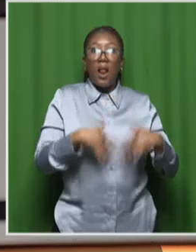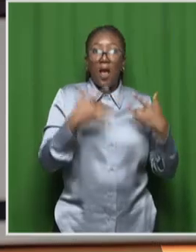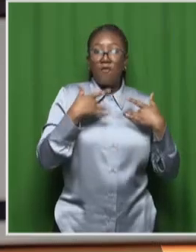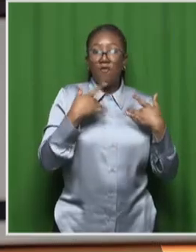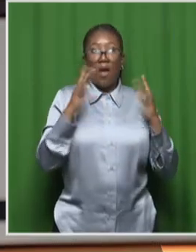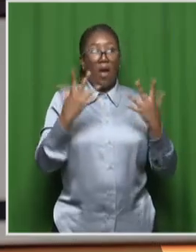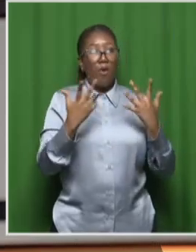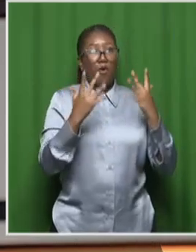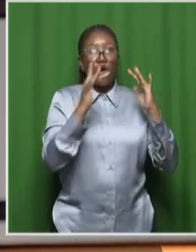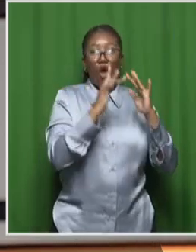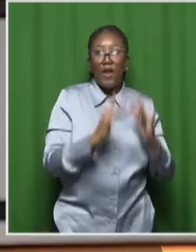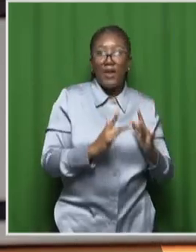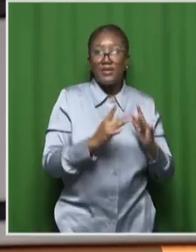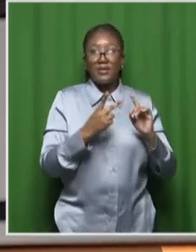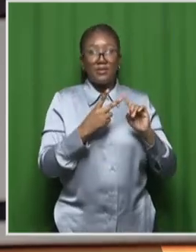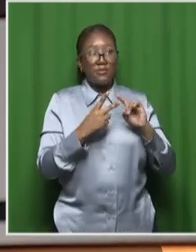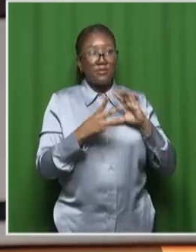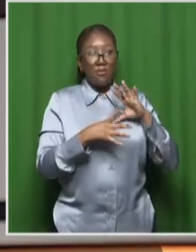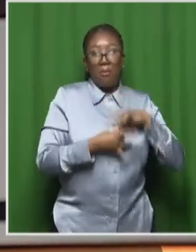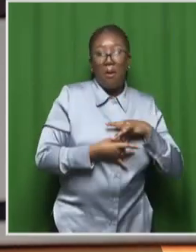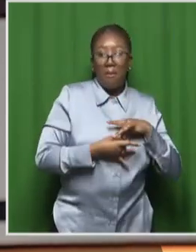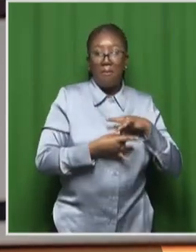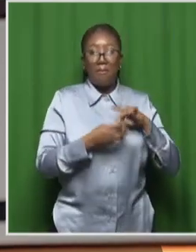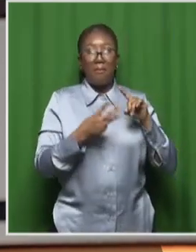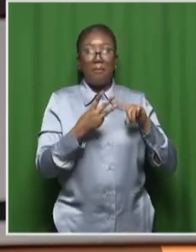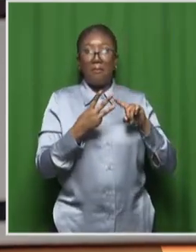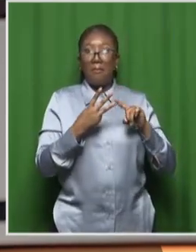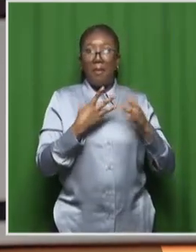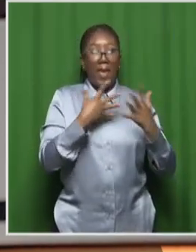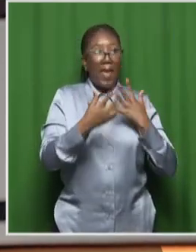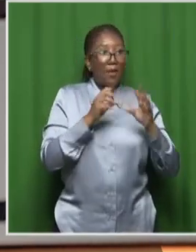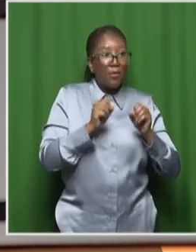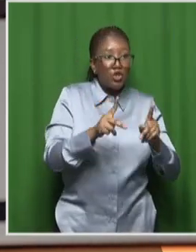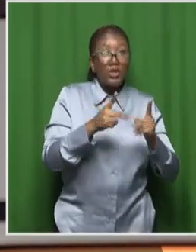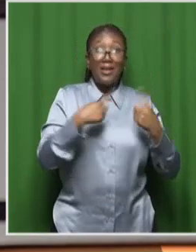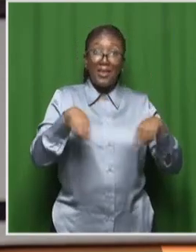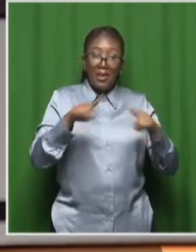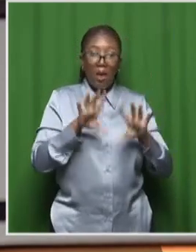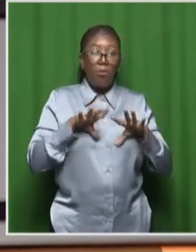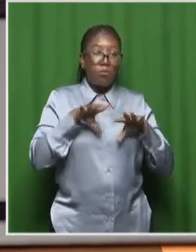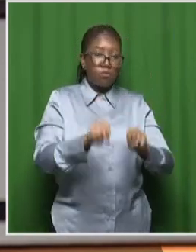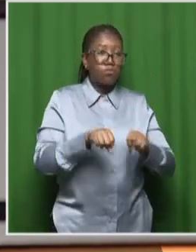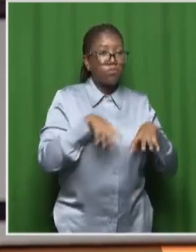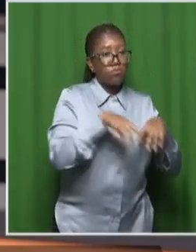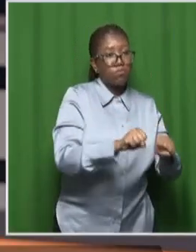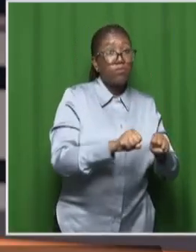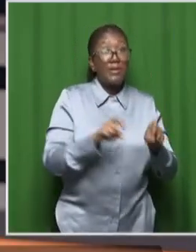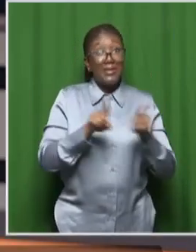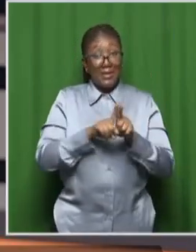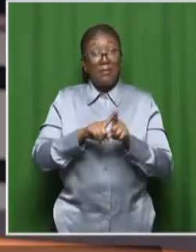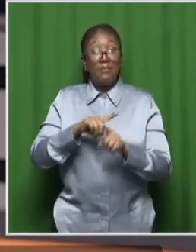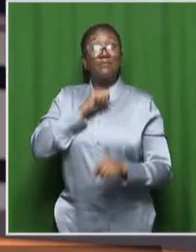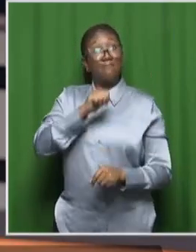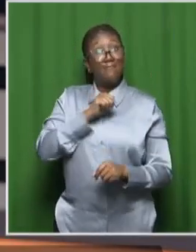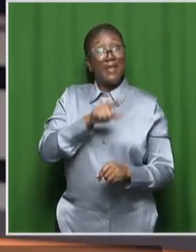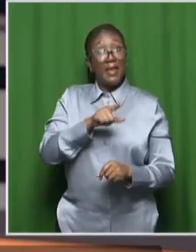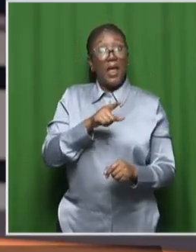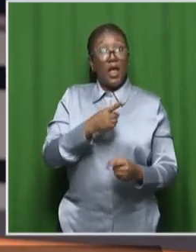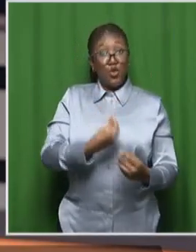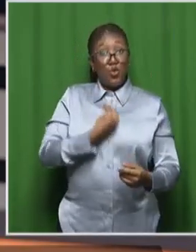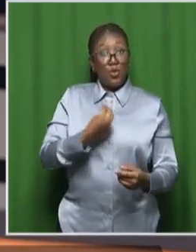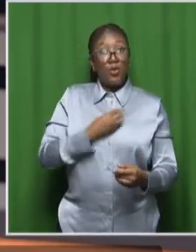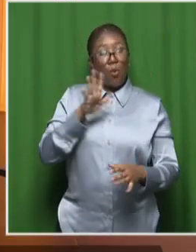connect with everything that is presented in front of them. Yes, and they're also not afraid to challenge the status quo. They are not